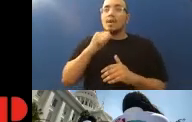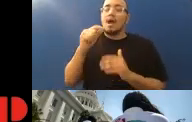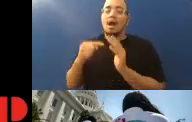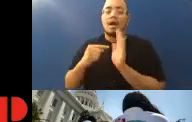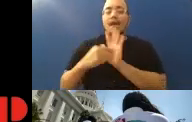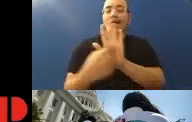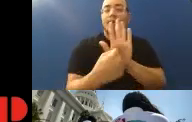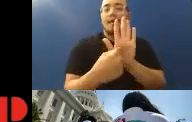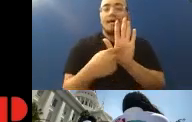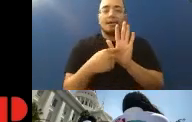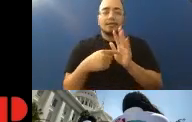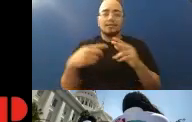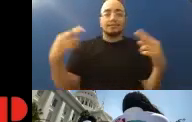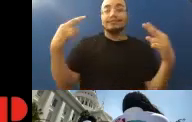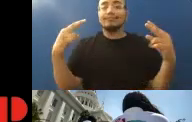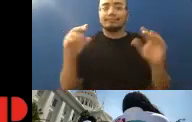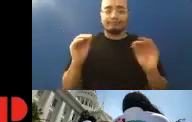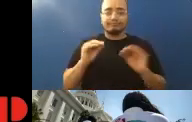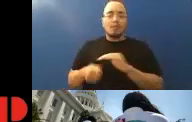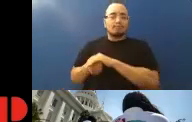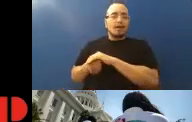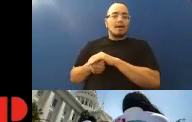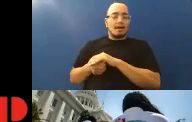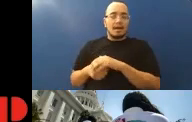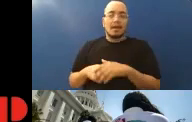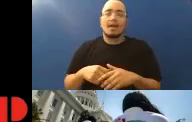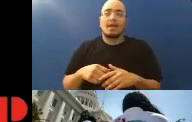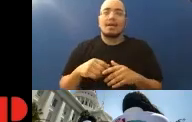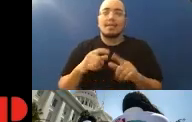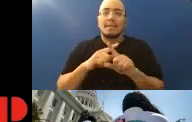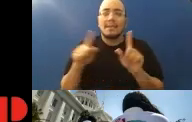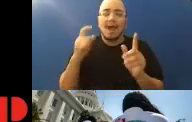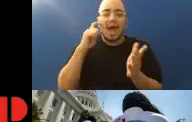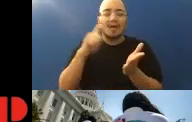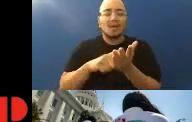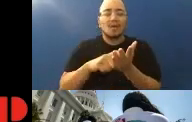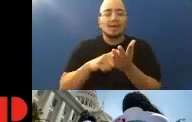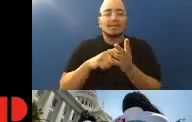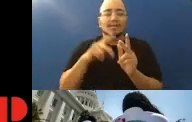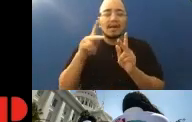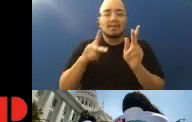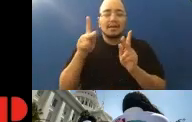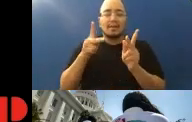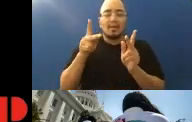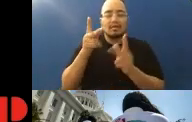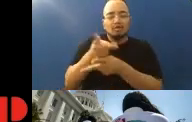unquote. And we are treated differently, definitely. There's a difference